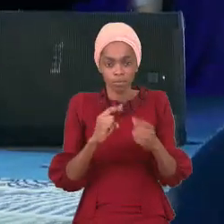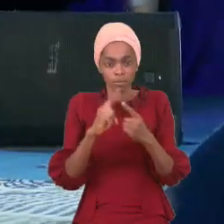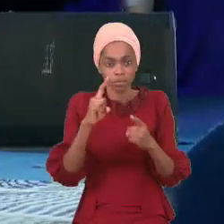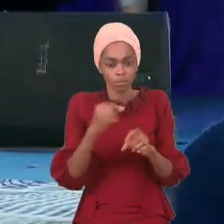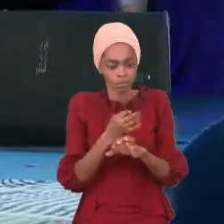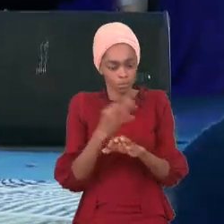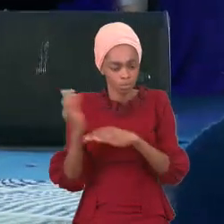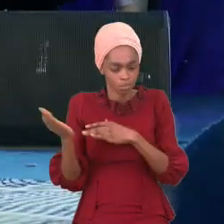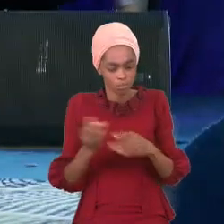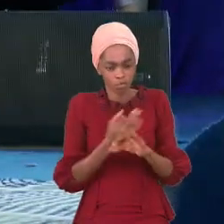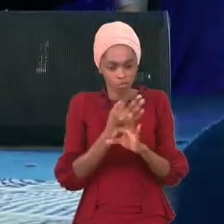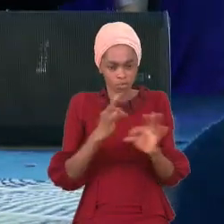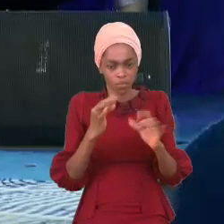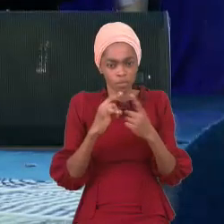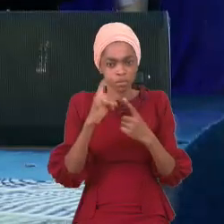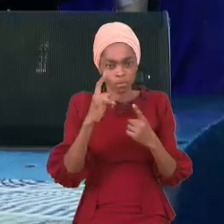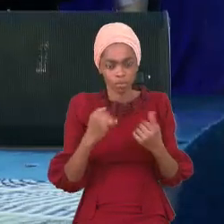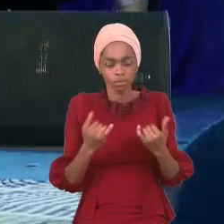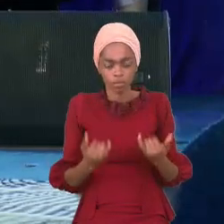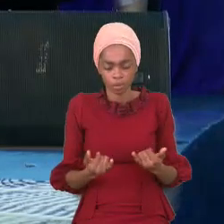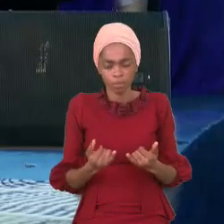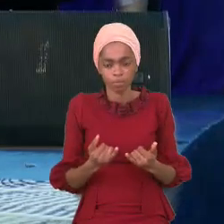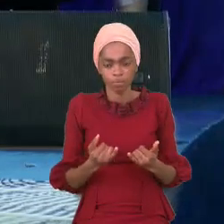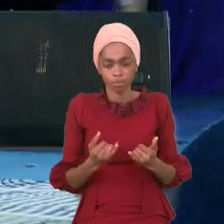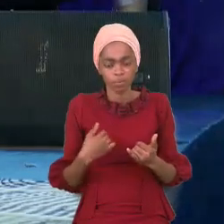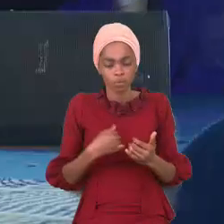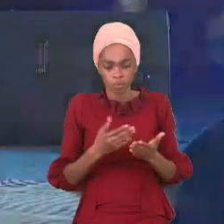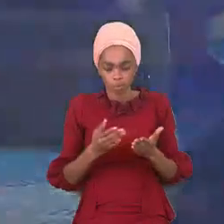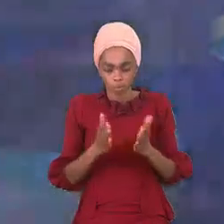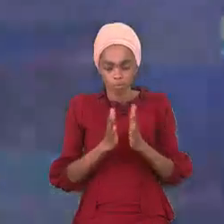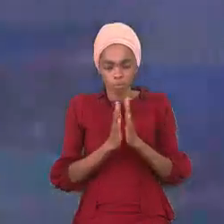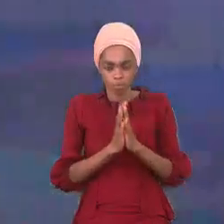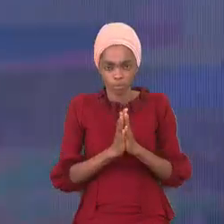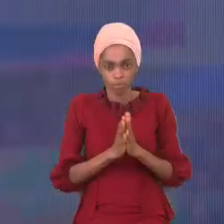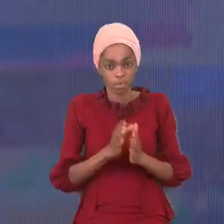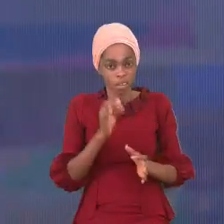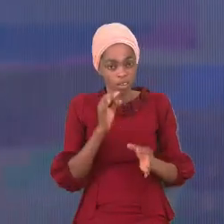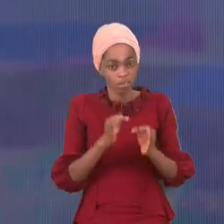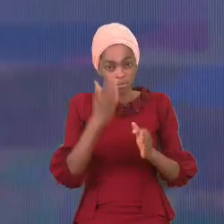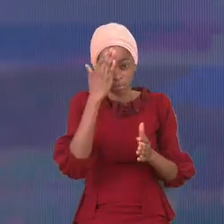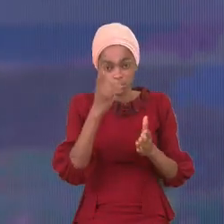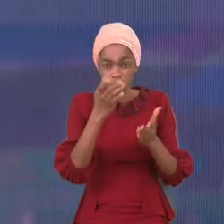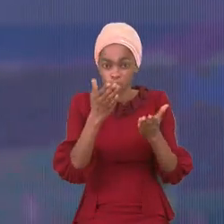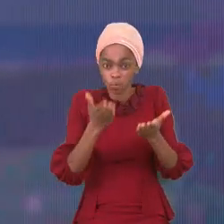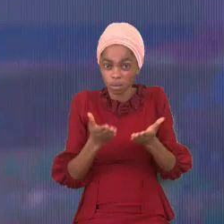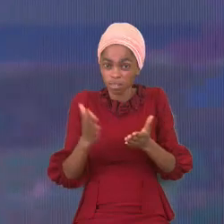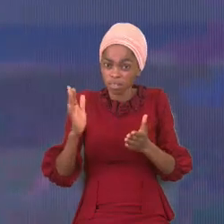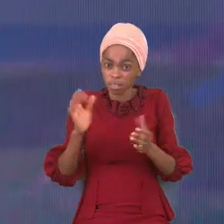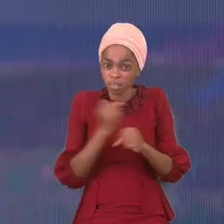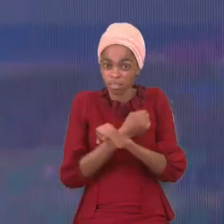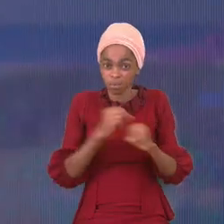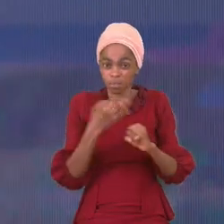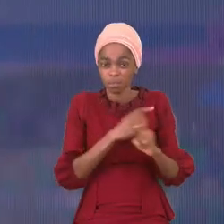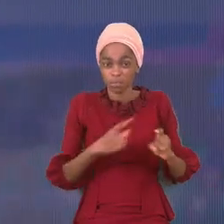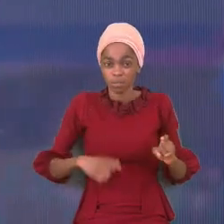freedom unto you. Heads bowed and eyes closed. You want that salvation of the Lord. You want